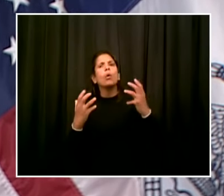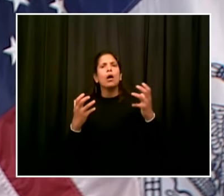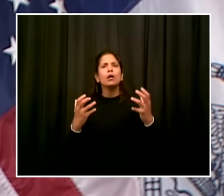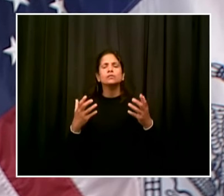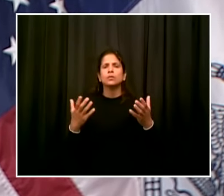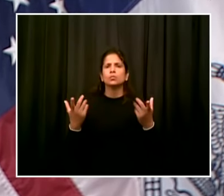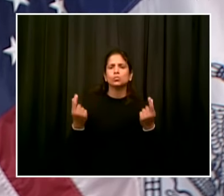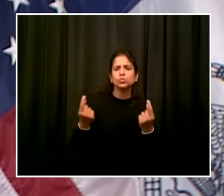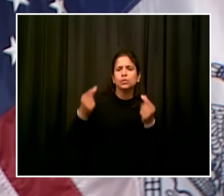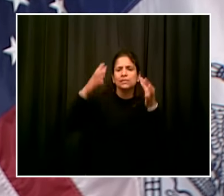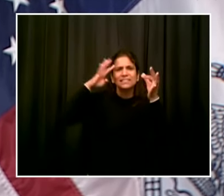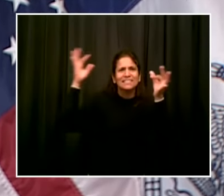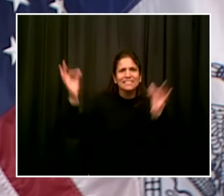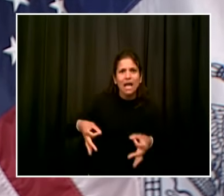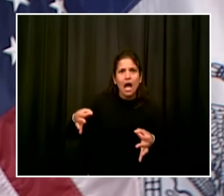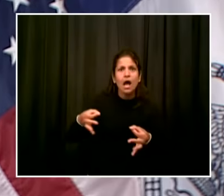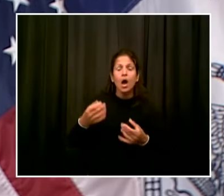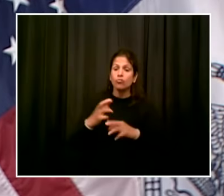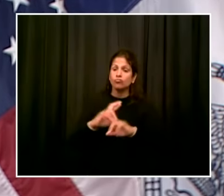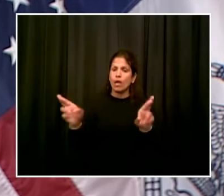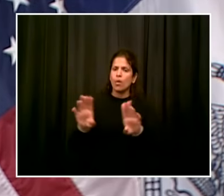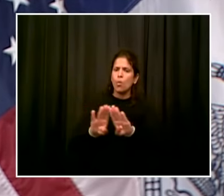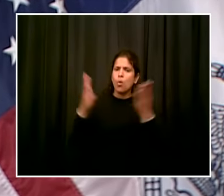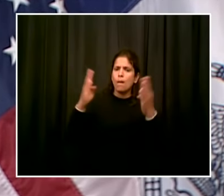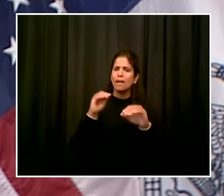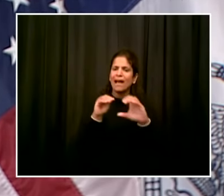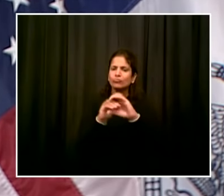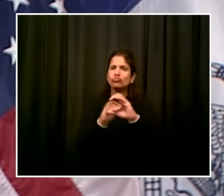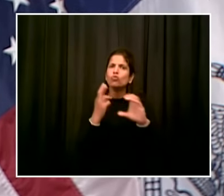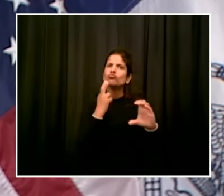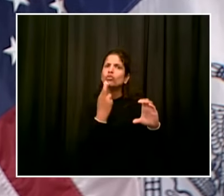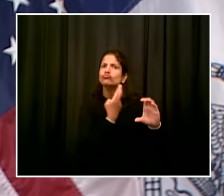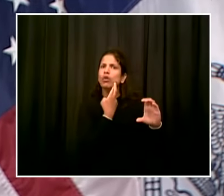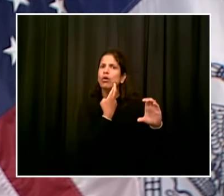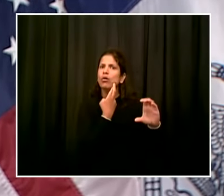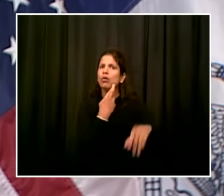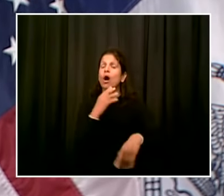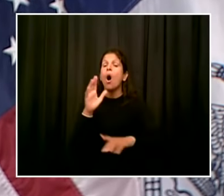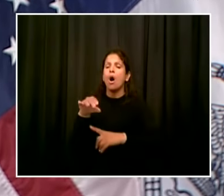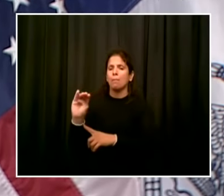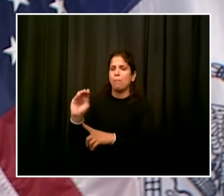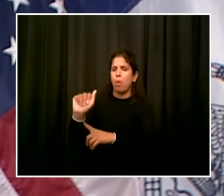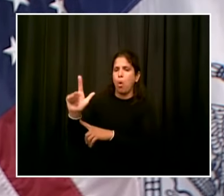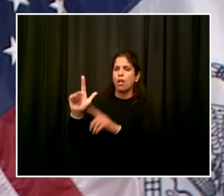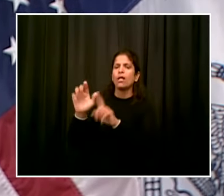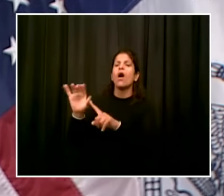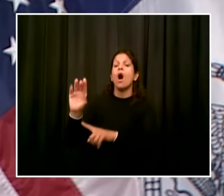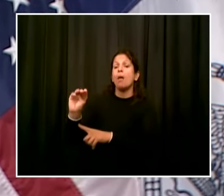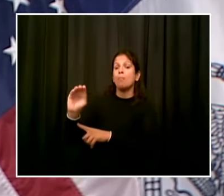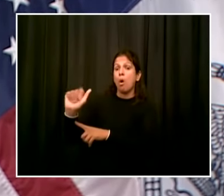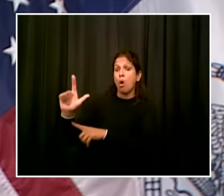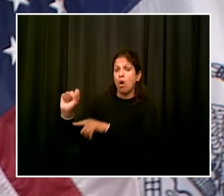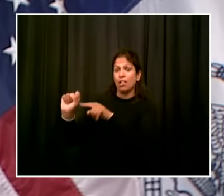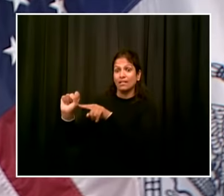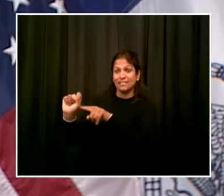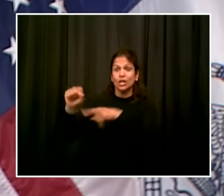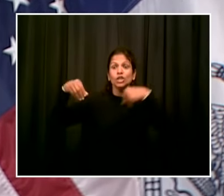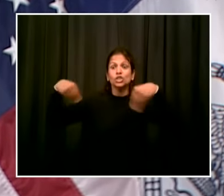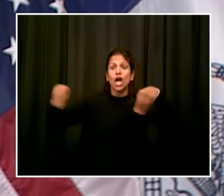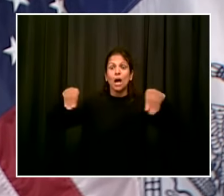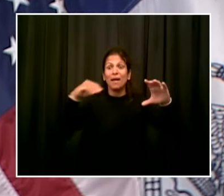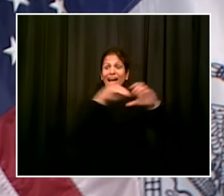the specific criteria you're looking at to determine when malls can reopen, and whether you think a decision on the reopening of malls will be